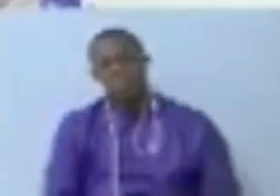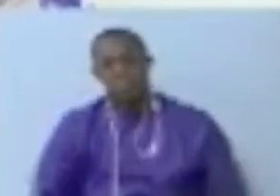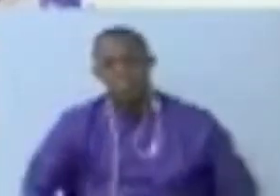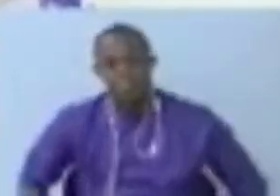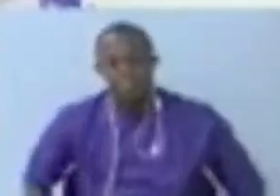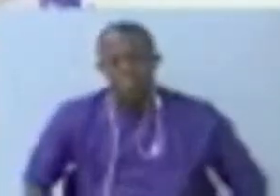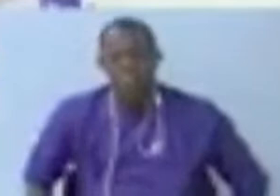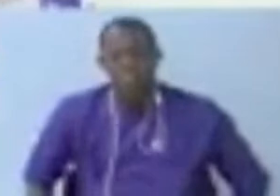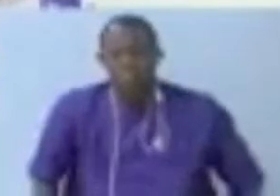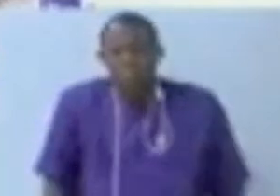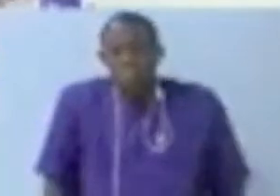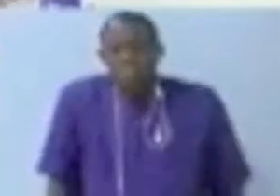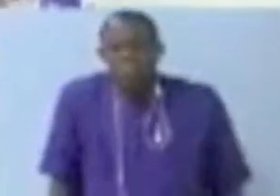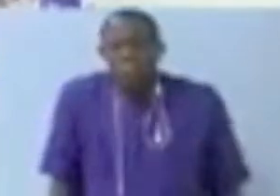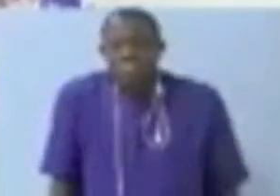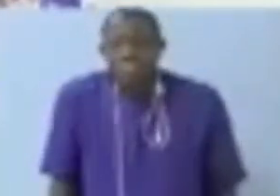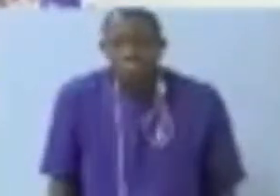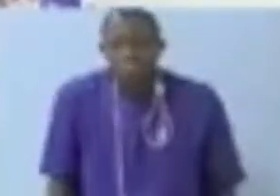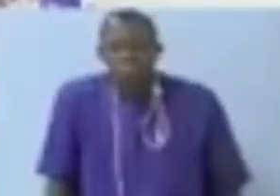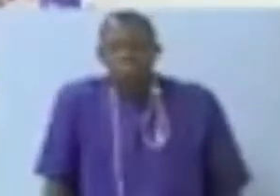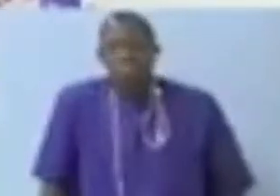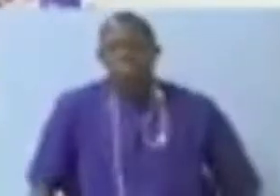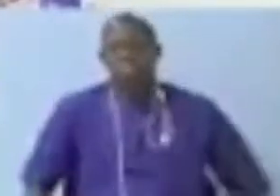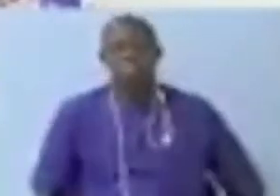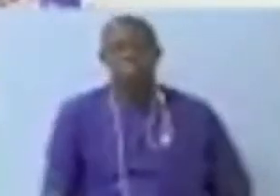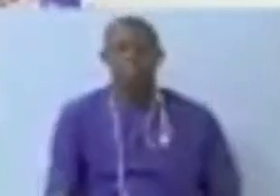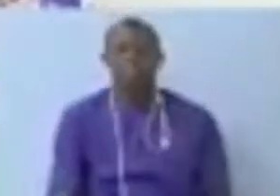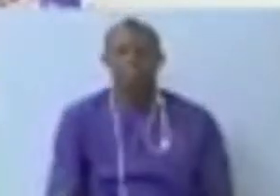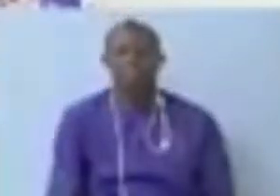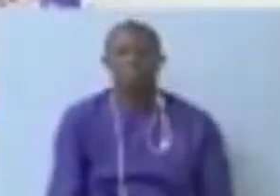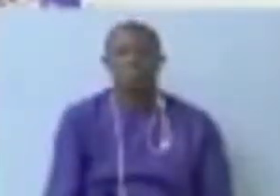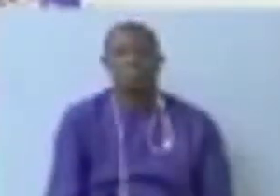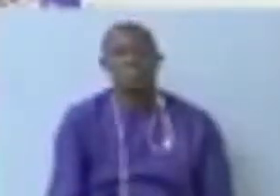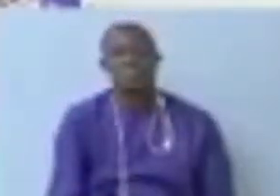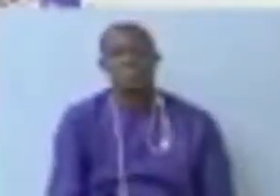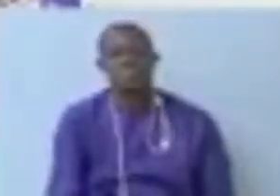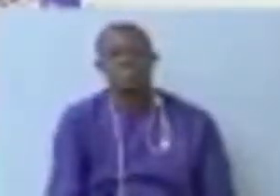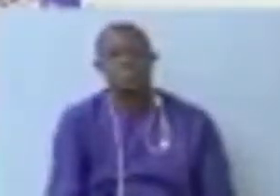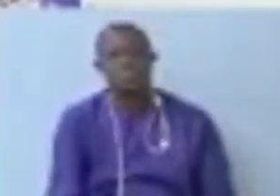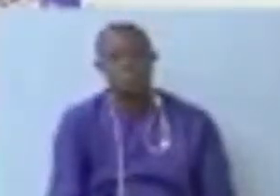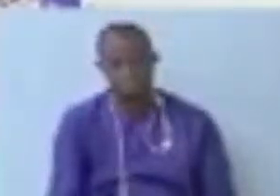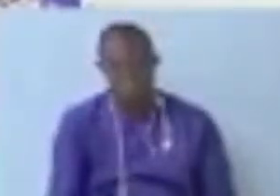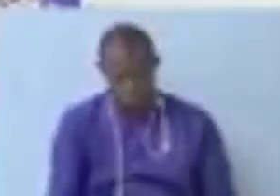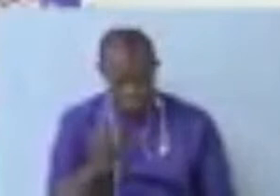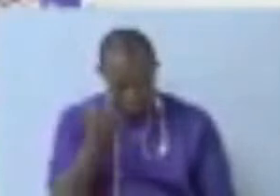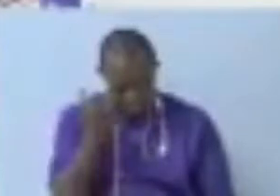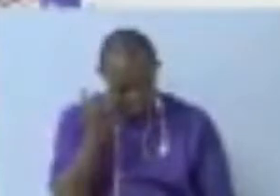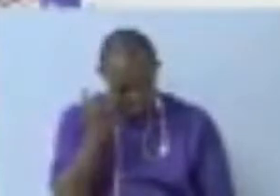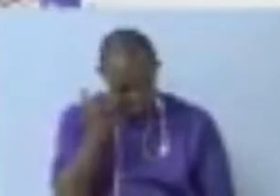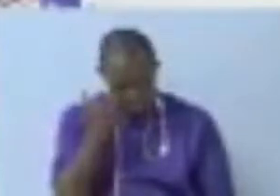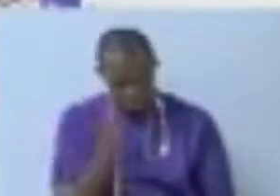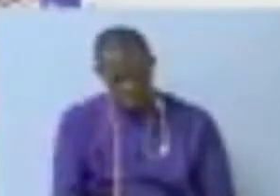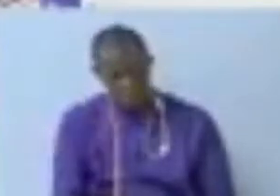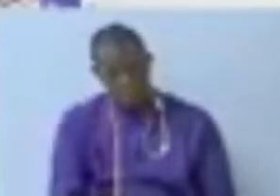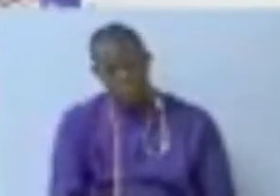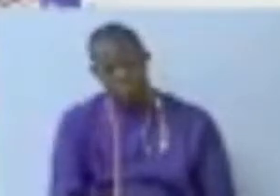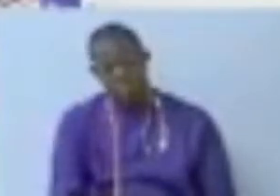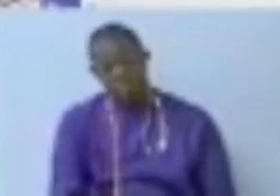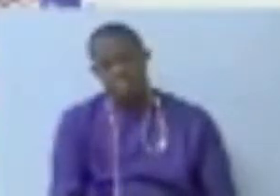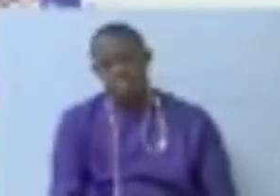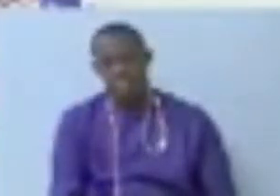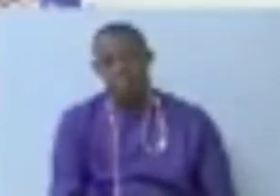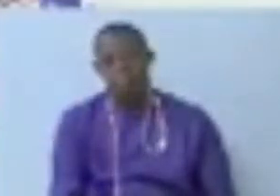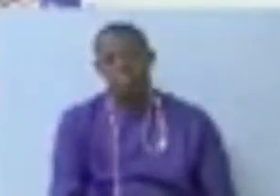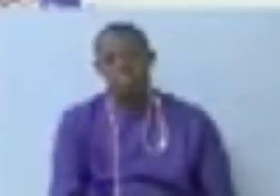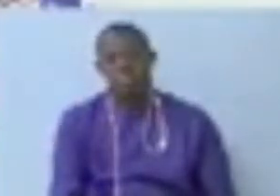fanan ñini karo ñinge kay ñini kan ñimmen amanka ñini karla me ya lonko e si fandum na kono le ñini karla me ya lonko don kula no ya lonko pour laftal don pour ay